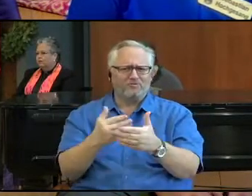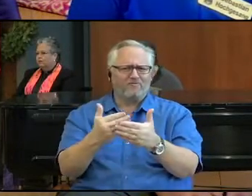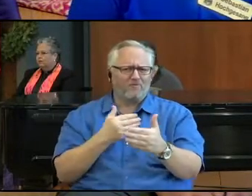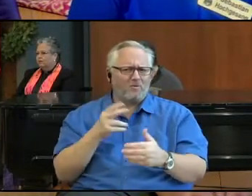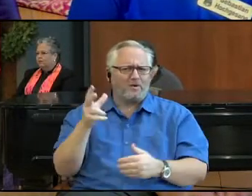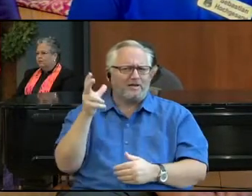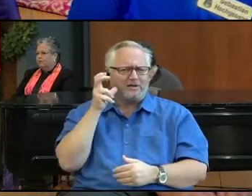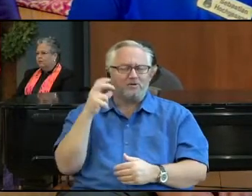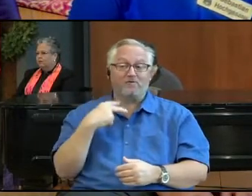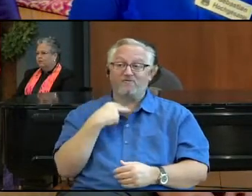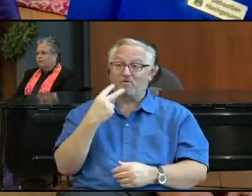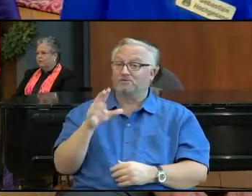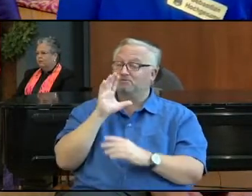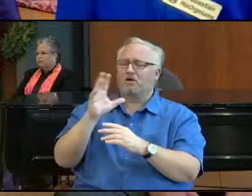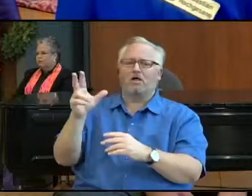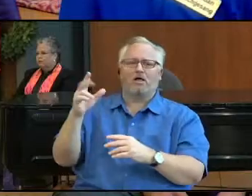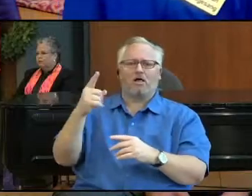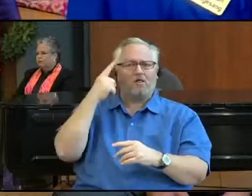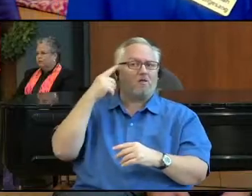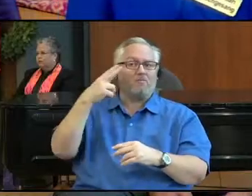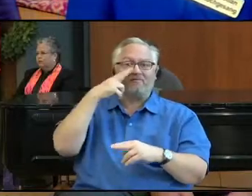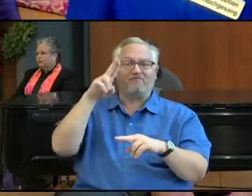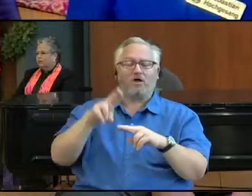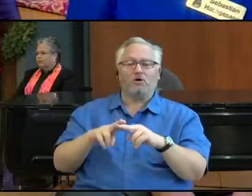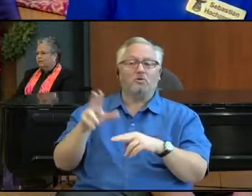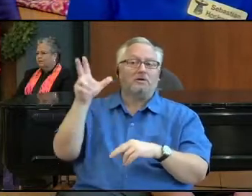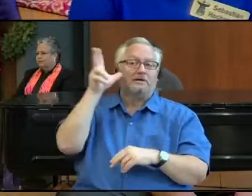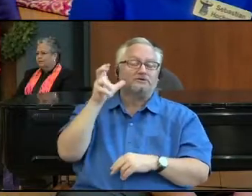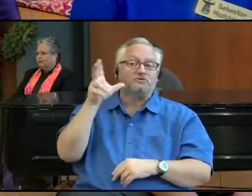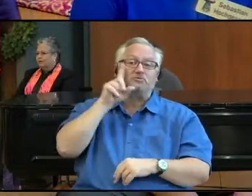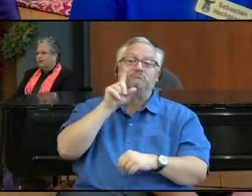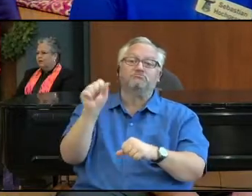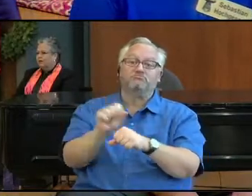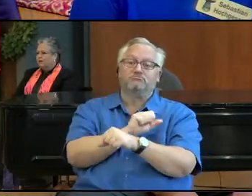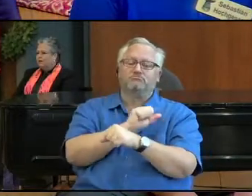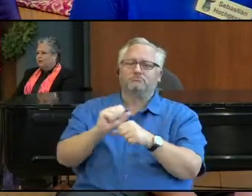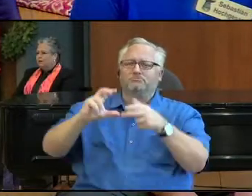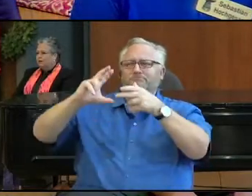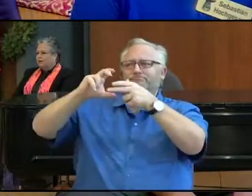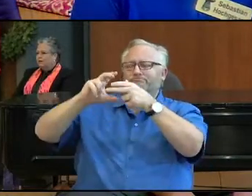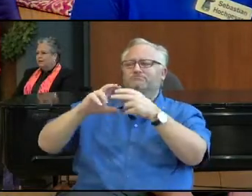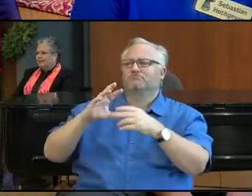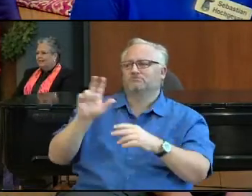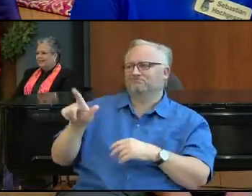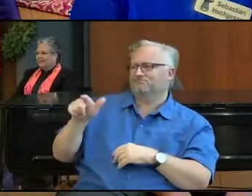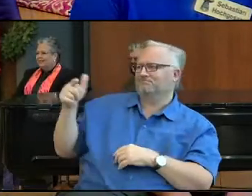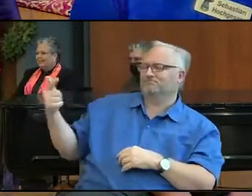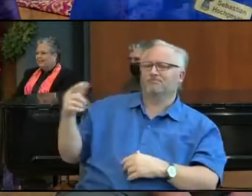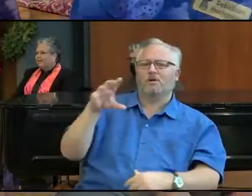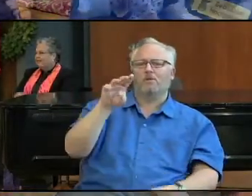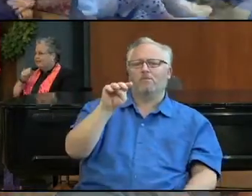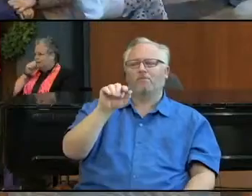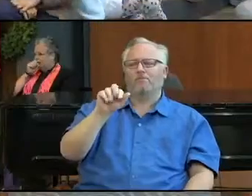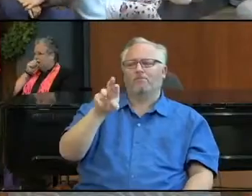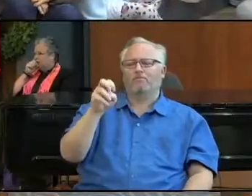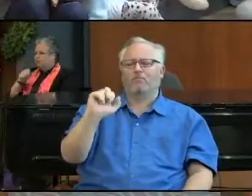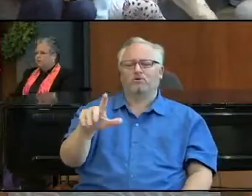to hear an actual trumpet. So I'm going to hand it over to Marshall to talk about the trumpet. Thanks, Tony.